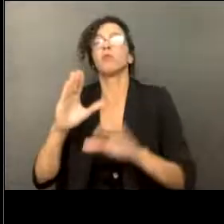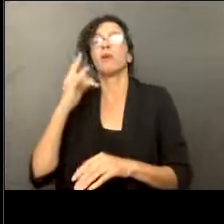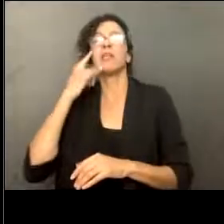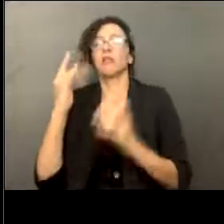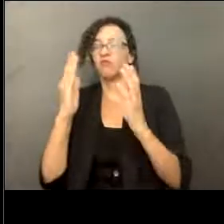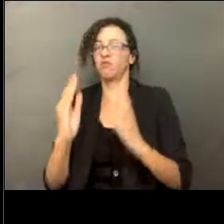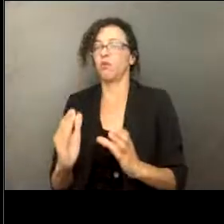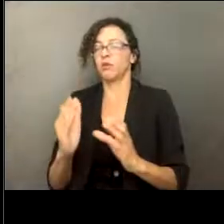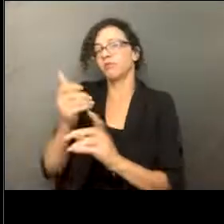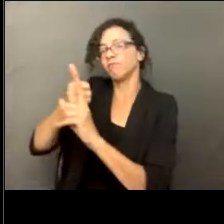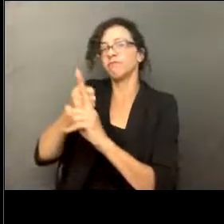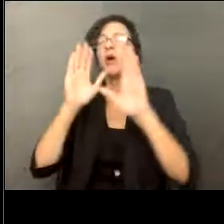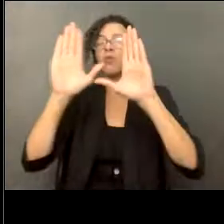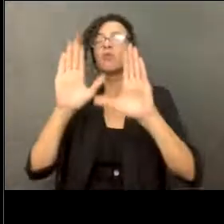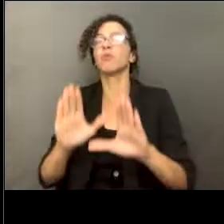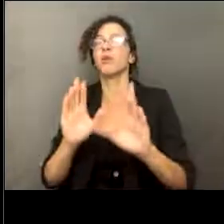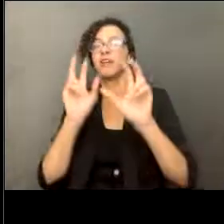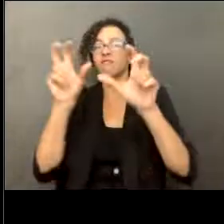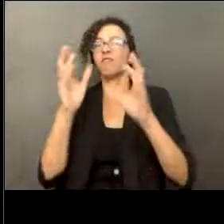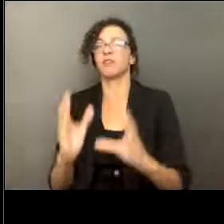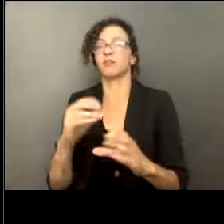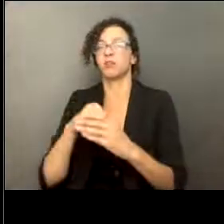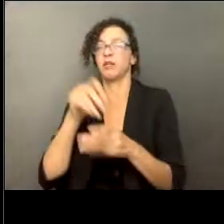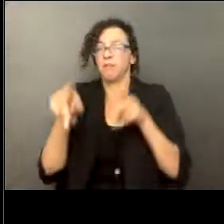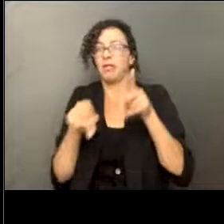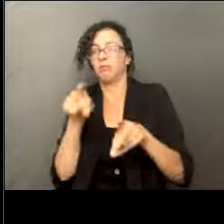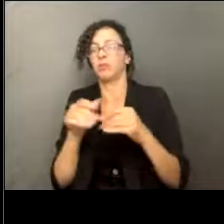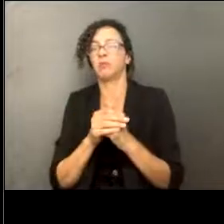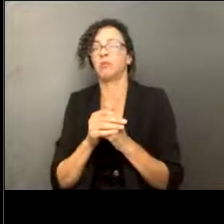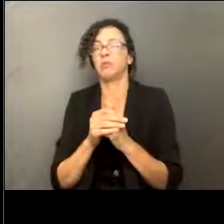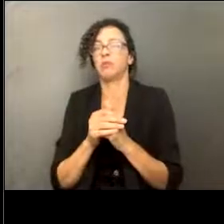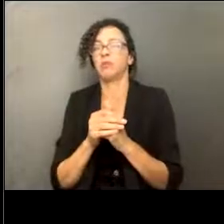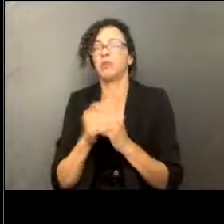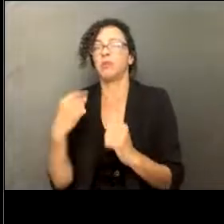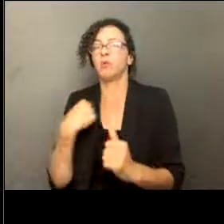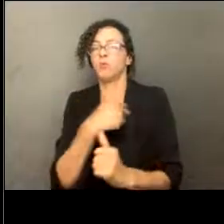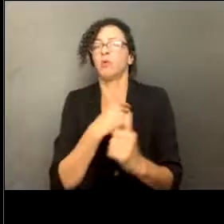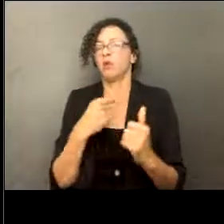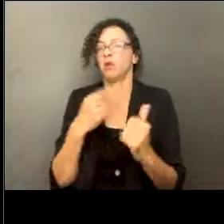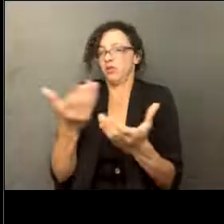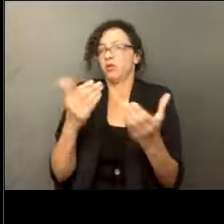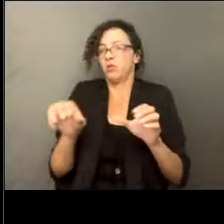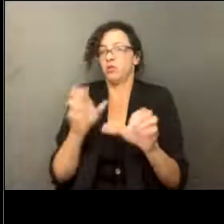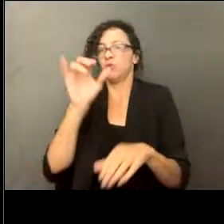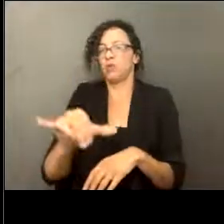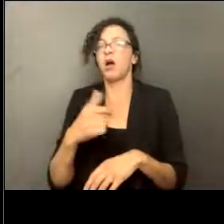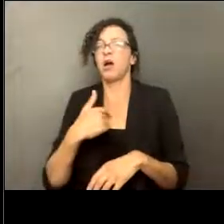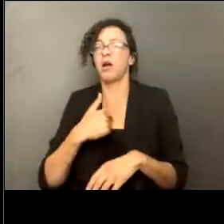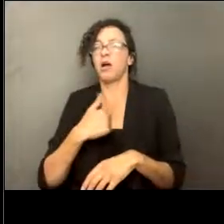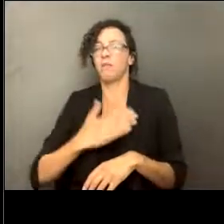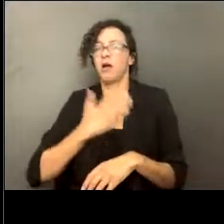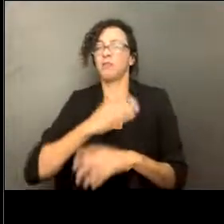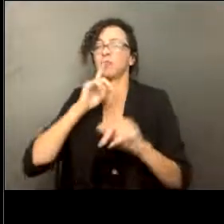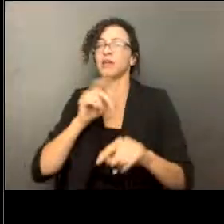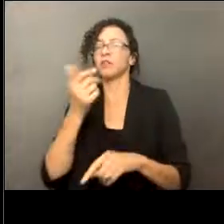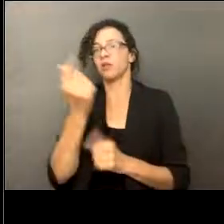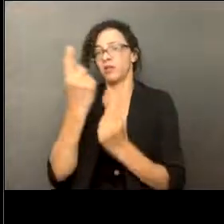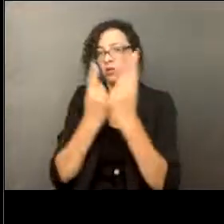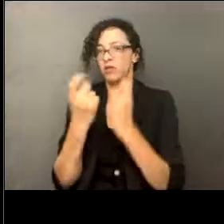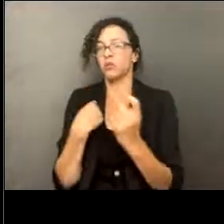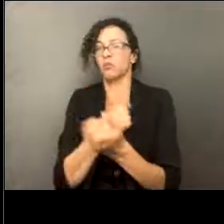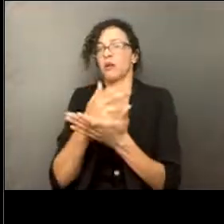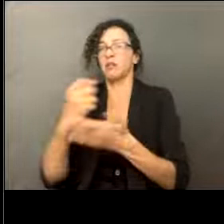And that's really what we're all here to do. So with that, I would say thank you for the time. I'm gonna wrap it up. Happy to answer any questions. Thank you, Keith. Commissioner